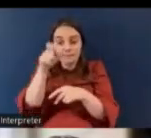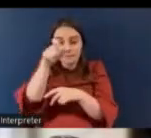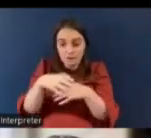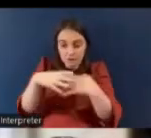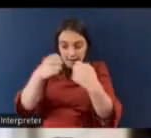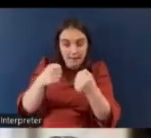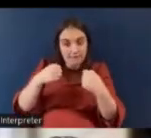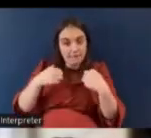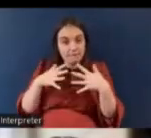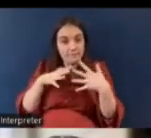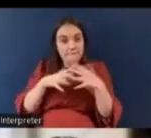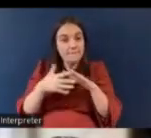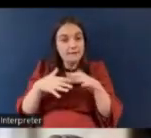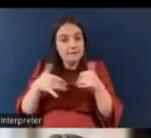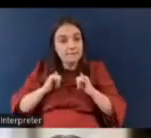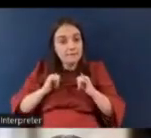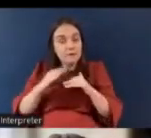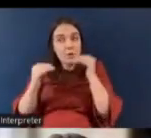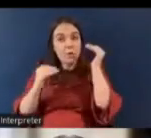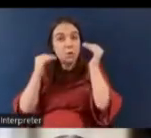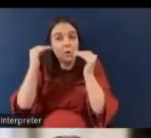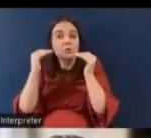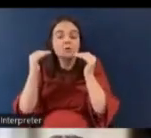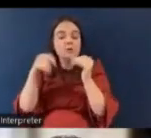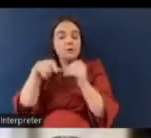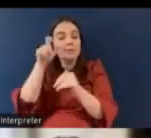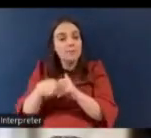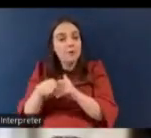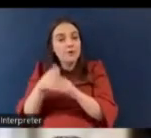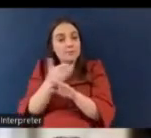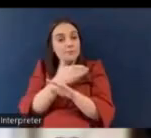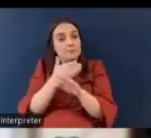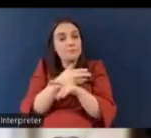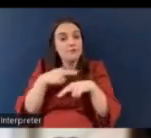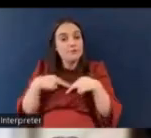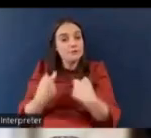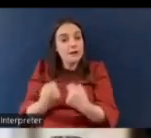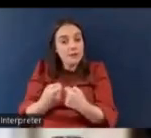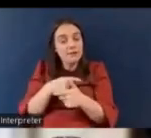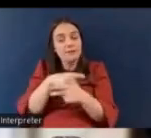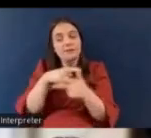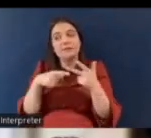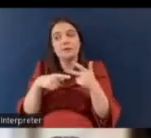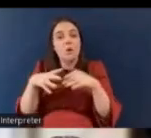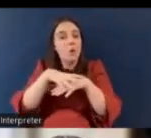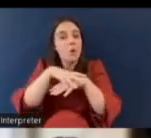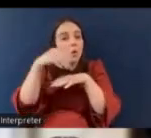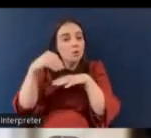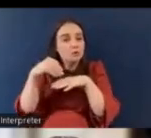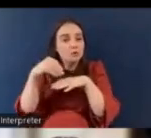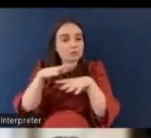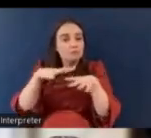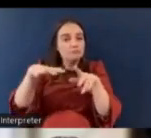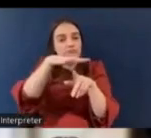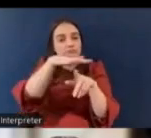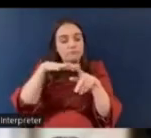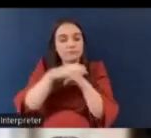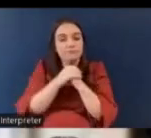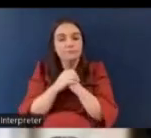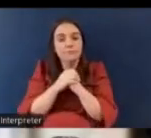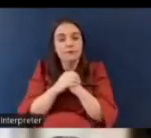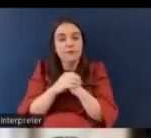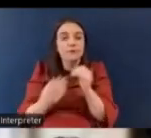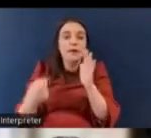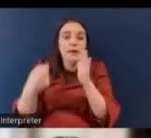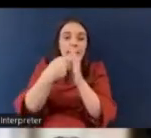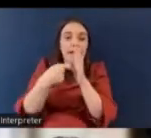abilities. You may be an older person, you may be pre-retirement, you may be in a rural area. All of these things all compound to really add to